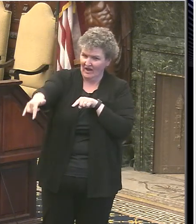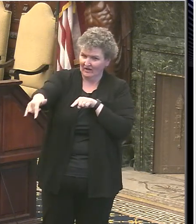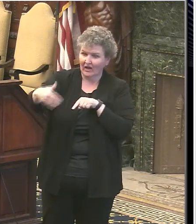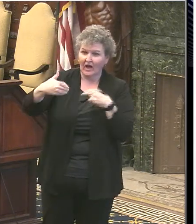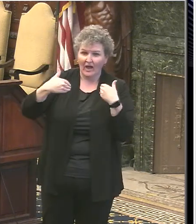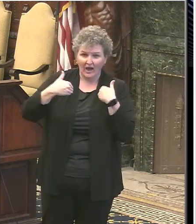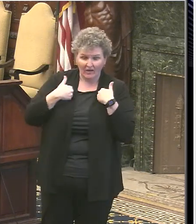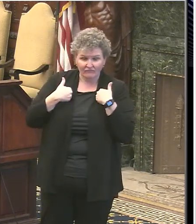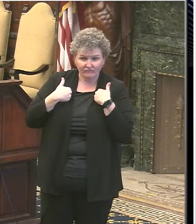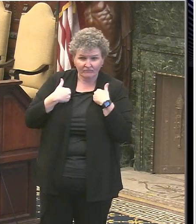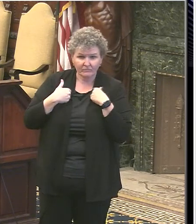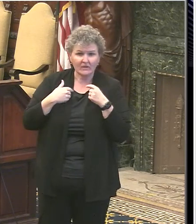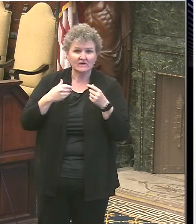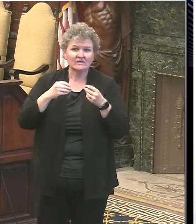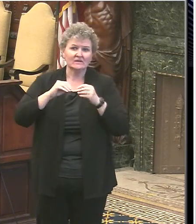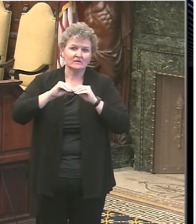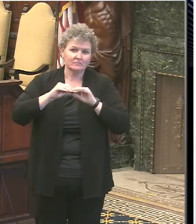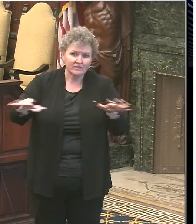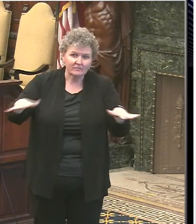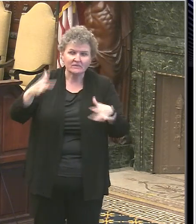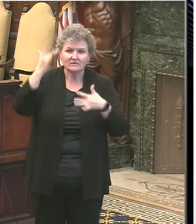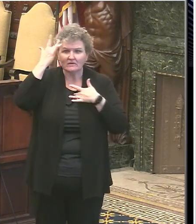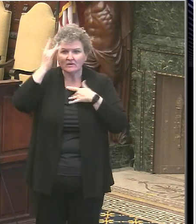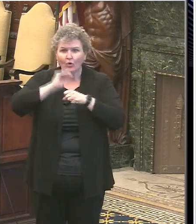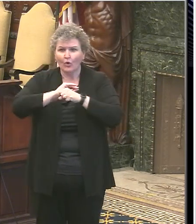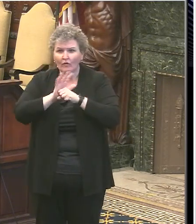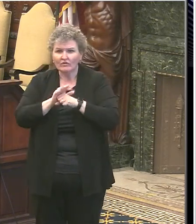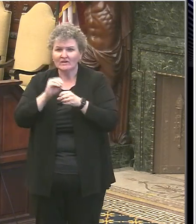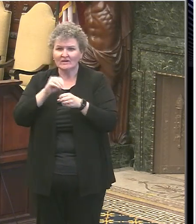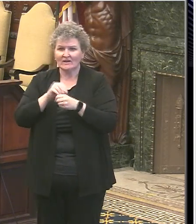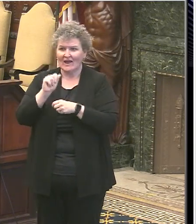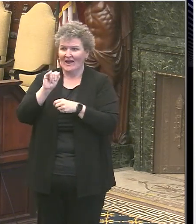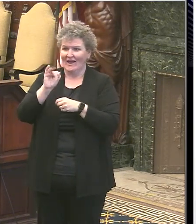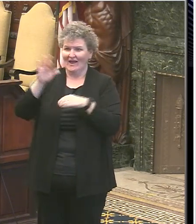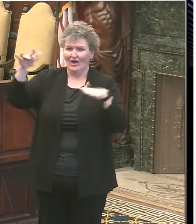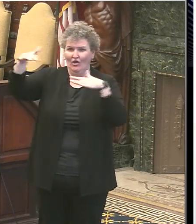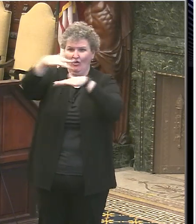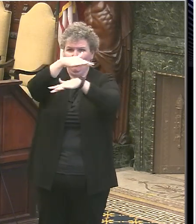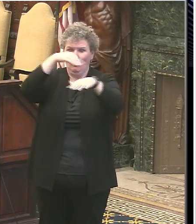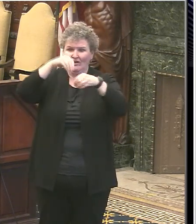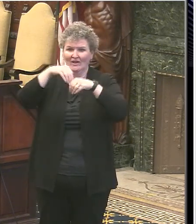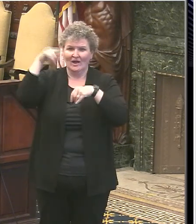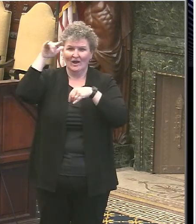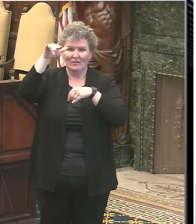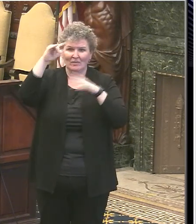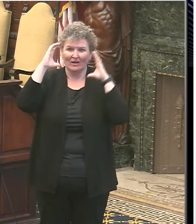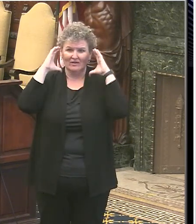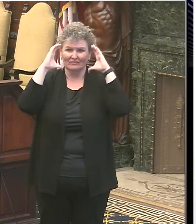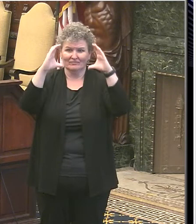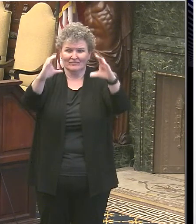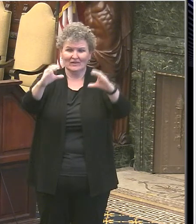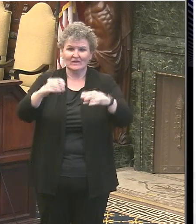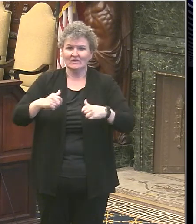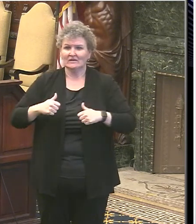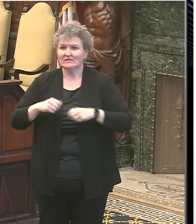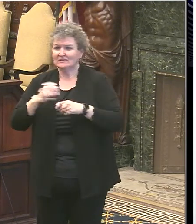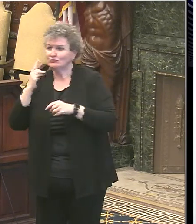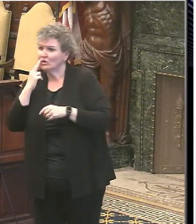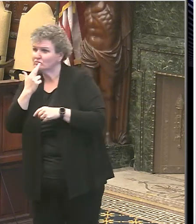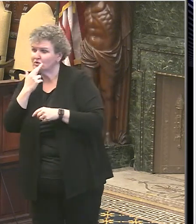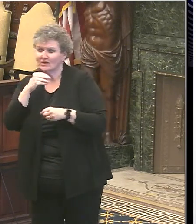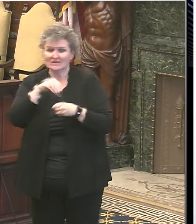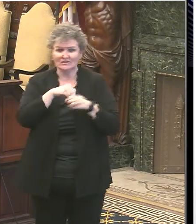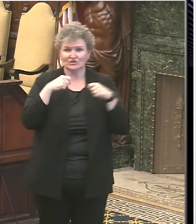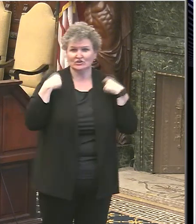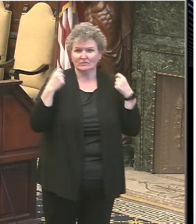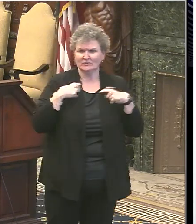There's limited COVID, I guess, that comes into your airspace. Gyms obviously are different than restaurants because restaurants you can't have, you